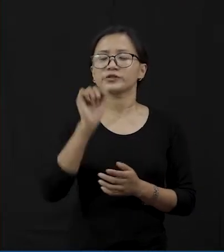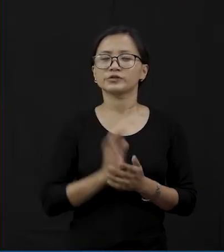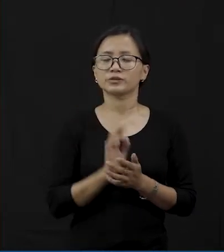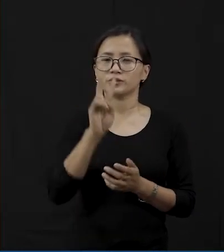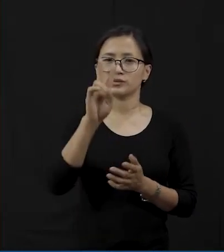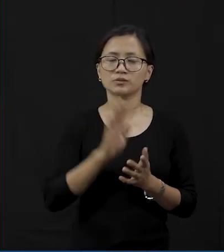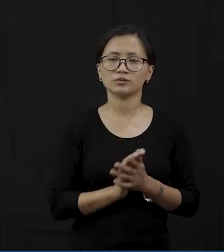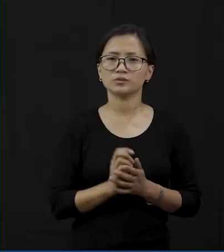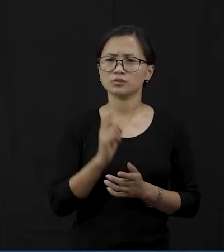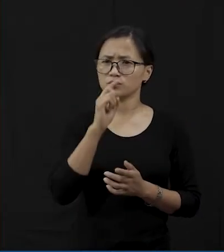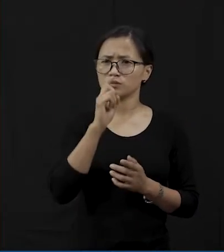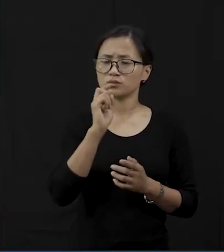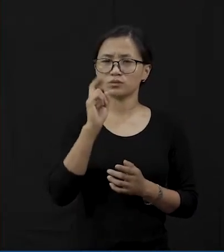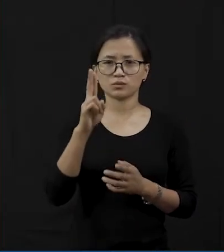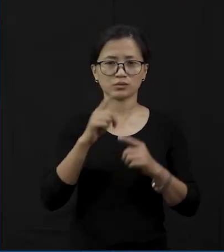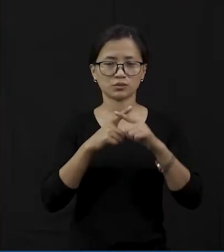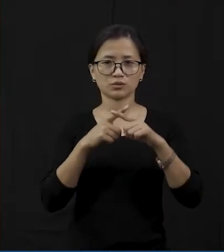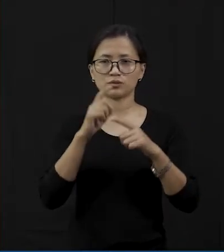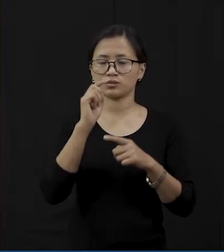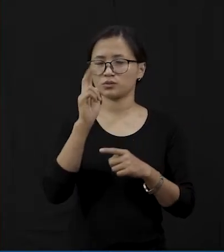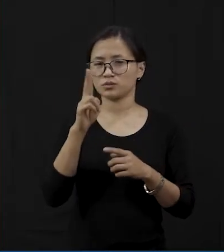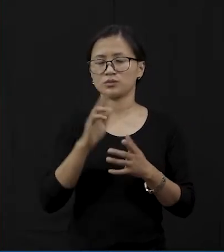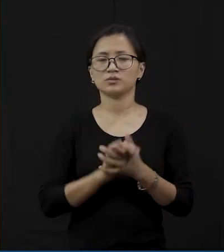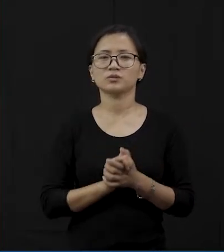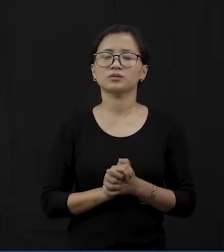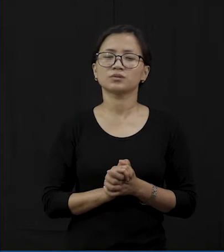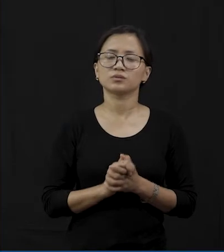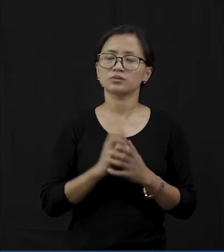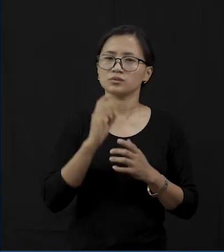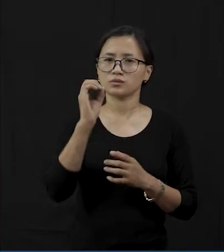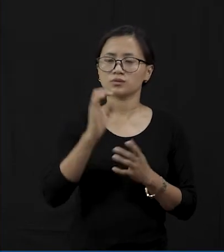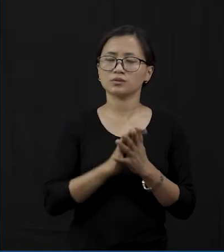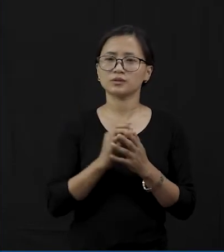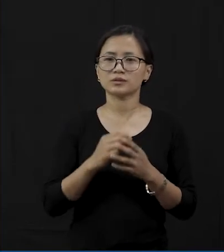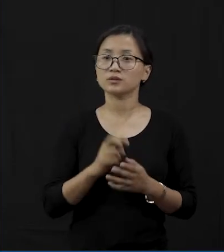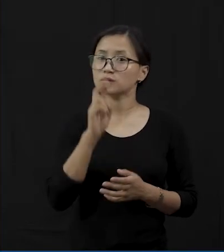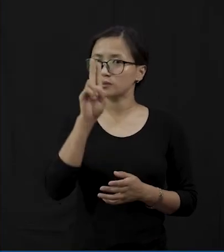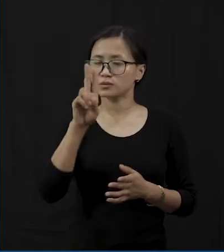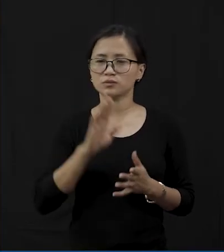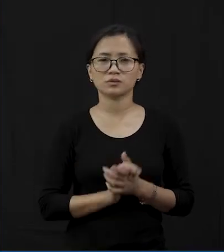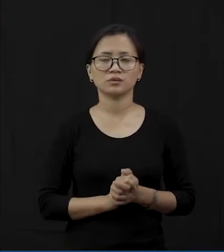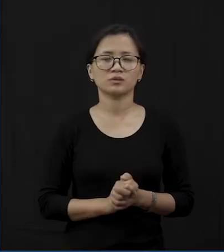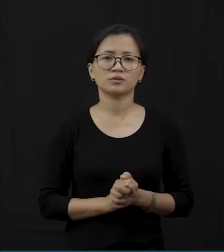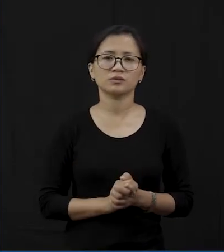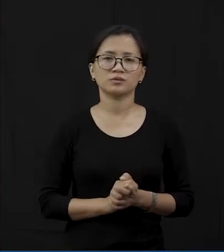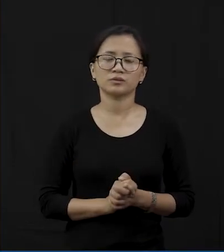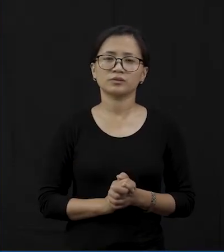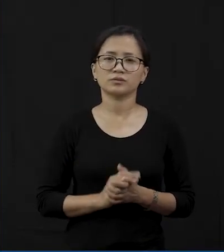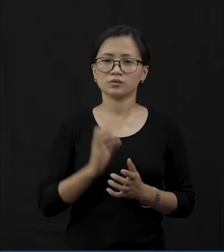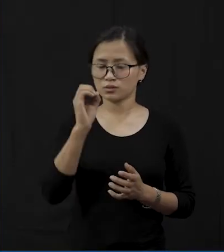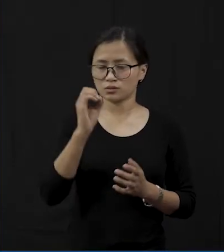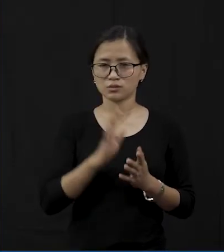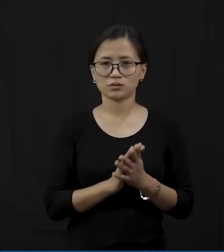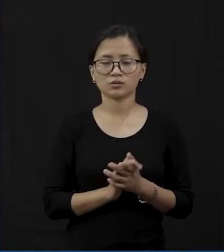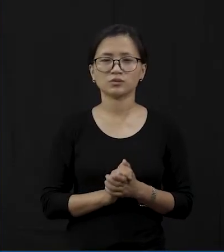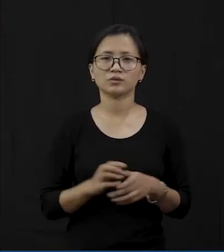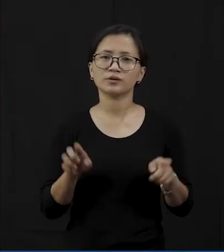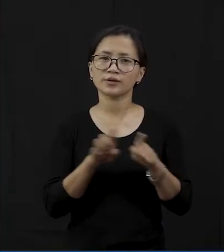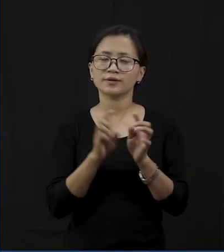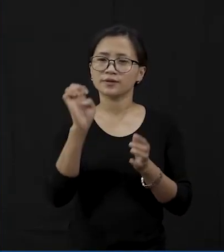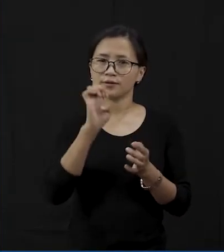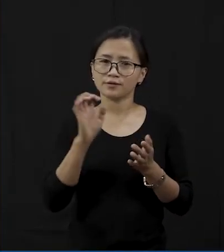means 0, which you get 0 remainder. So this 0 is also an even number. So